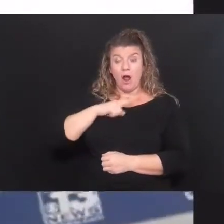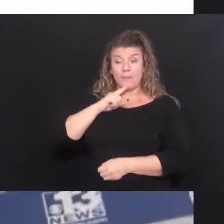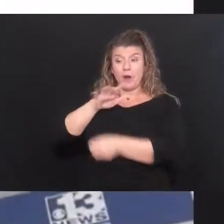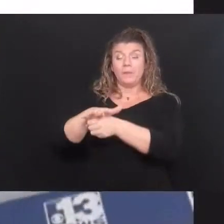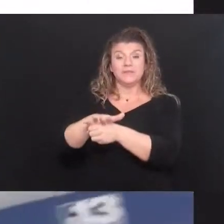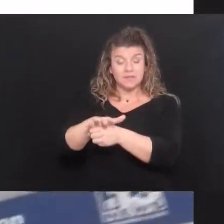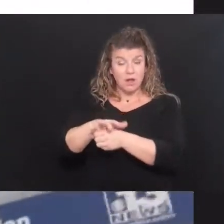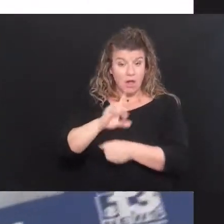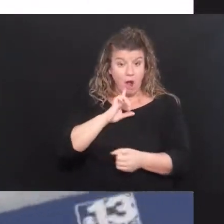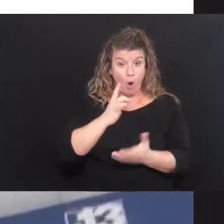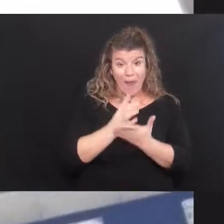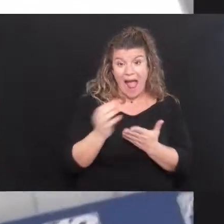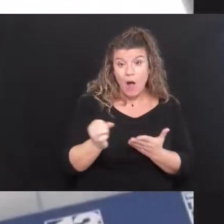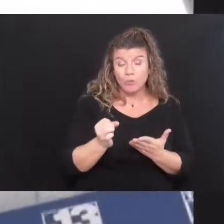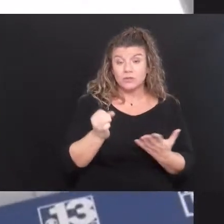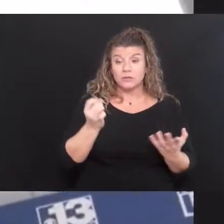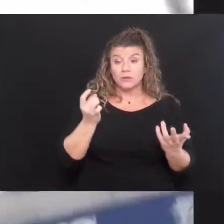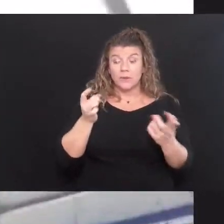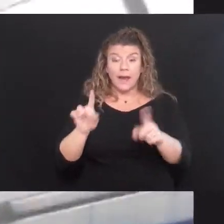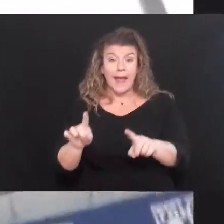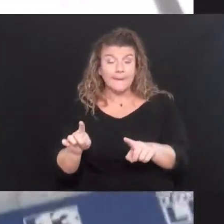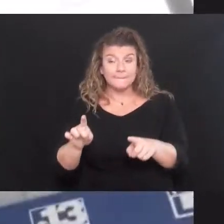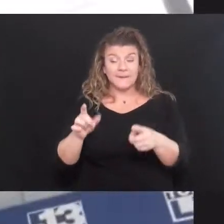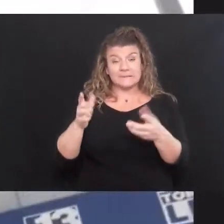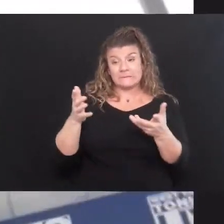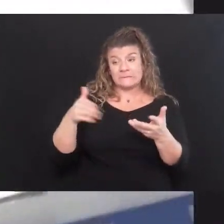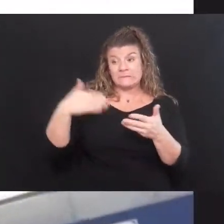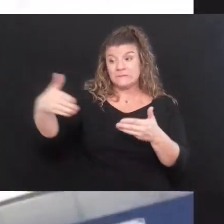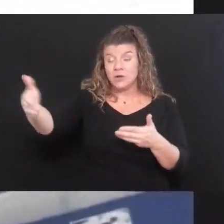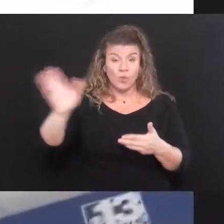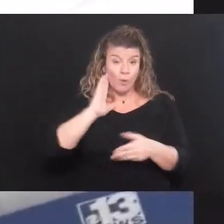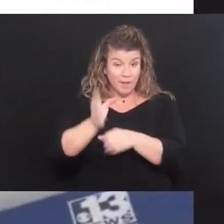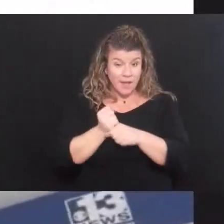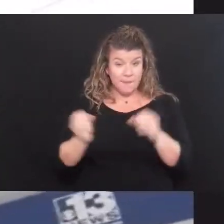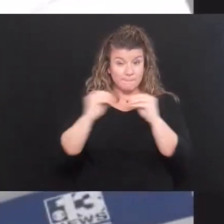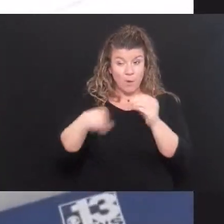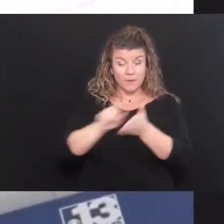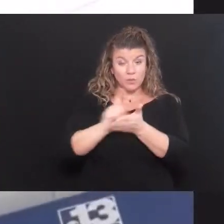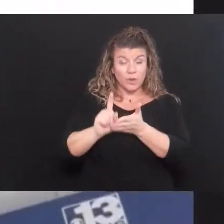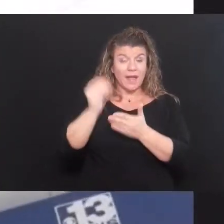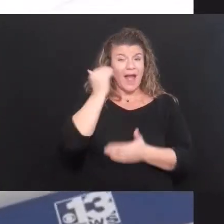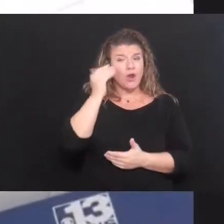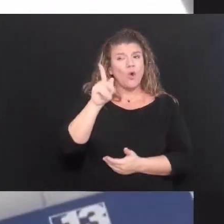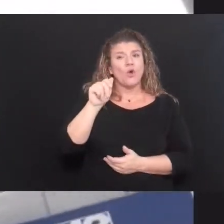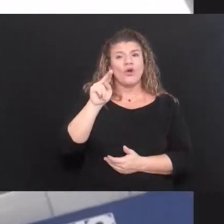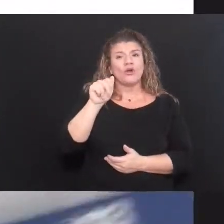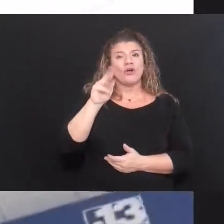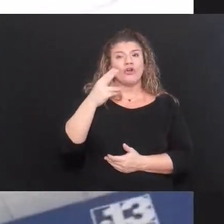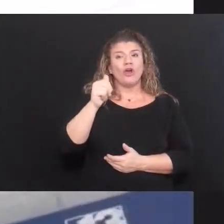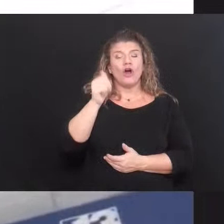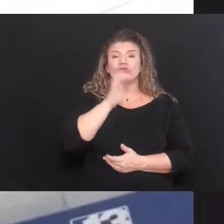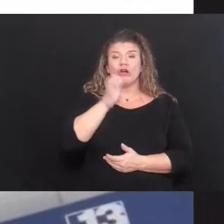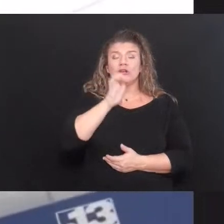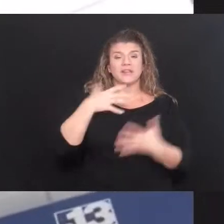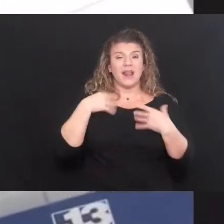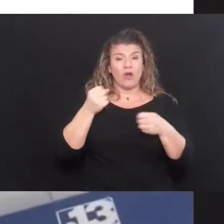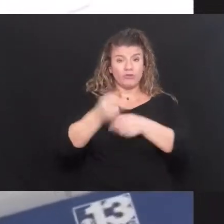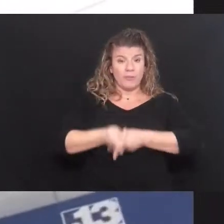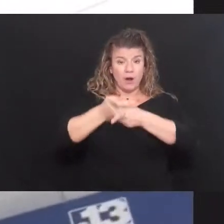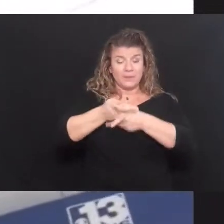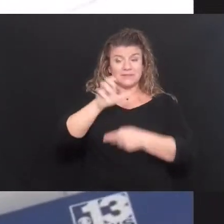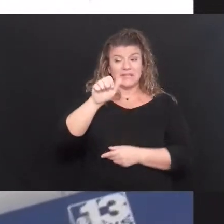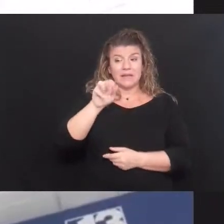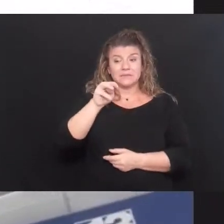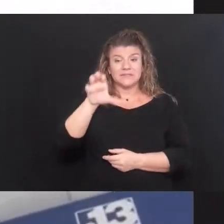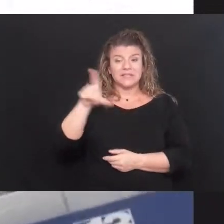out? Where does this stand? Are we promised more this week? I know the Kanawha County Charleston Health Department and the